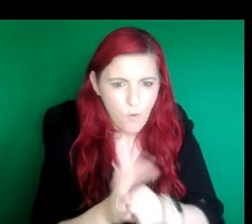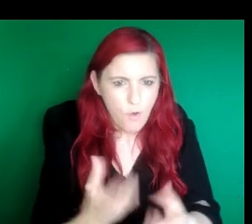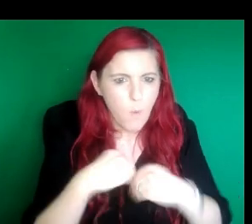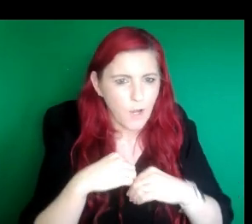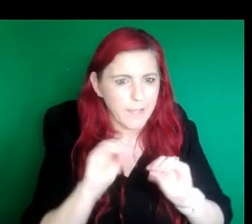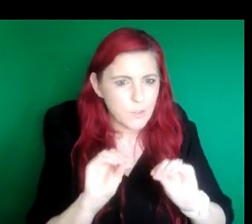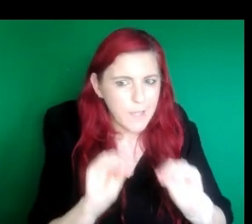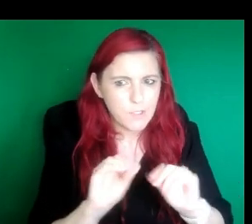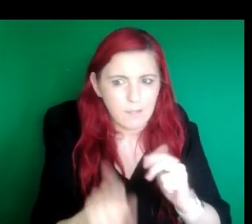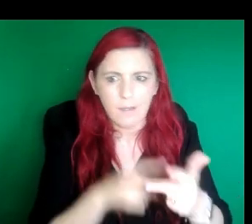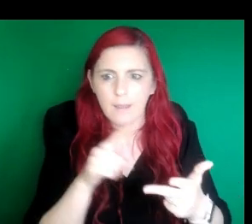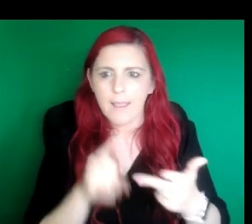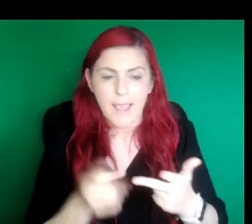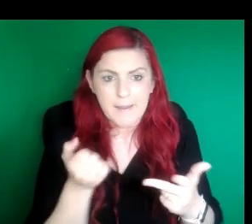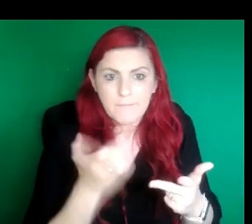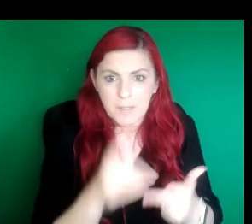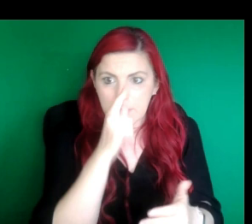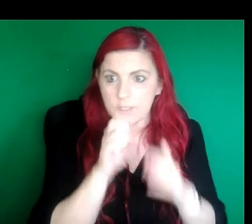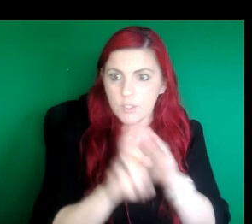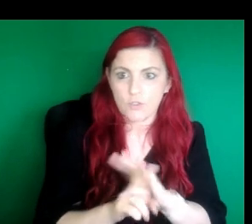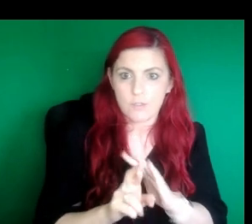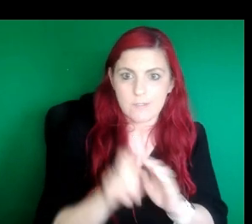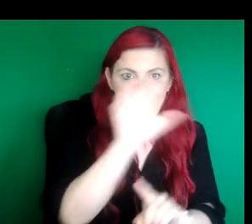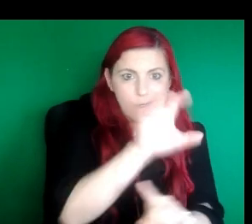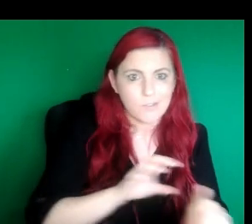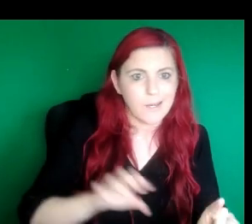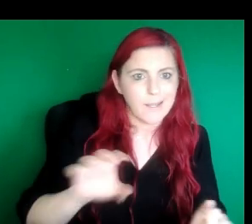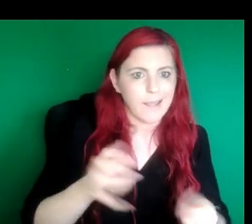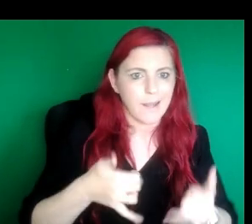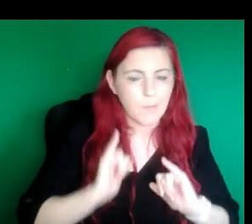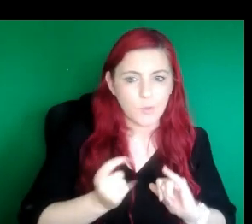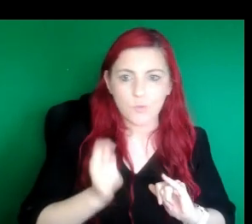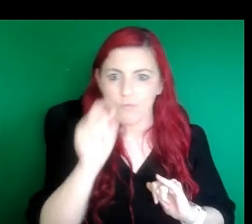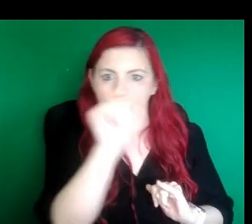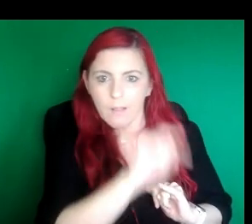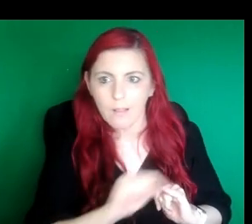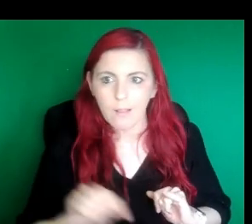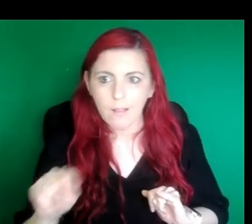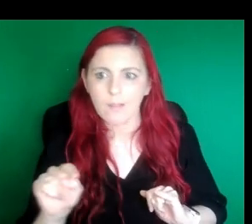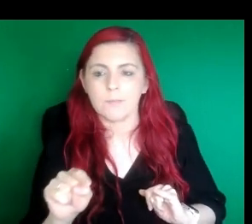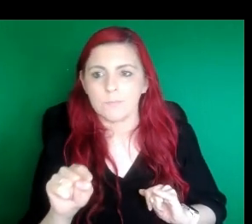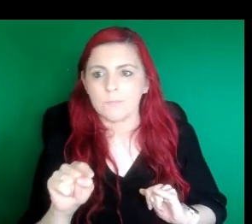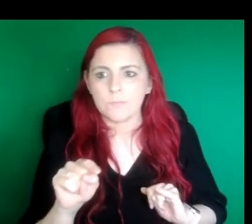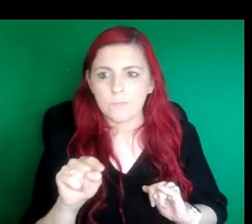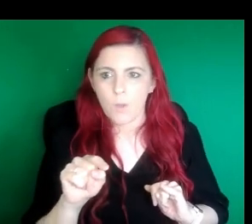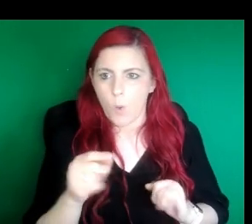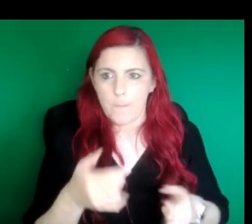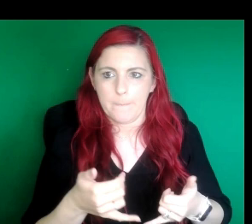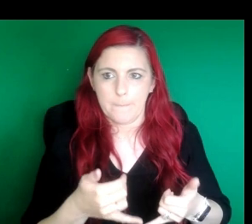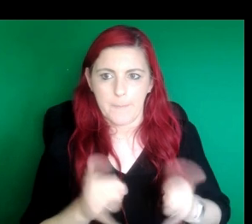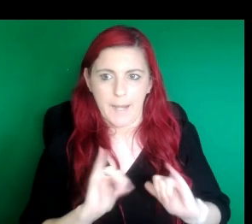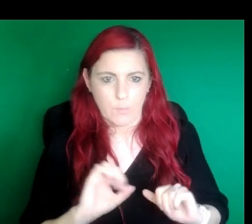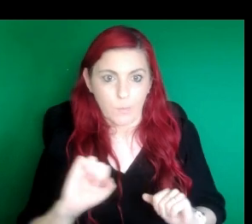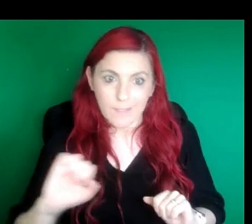education, and the availability of teachers regionally. I know that was a big problem. For example, in Northern Ireland,